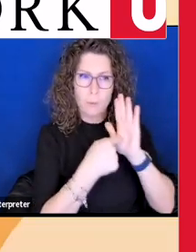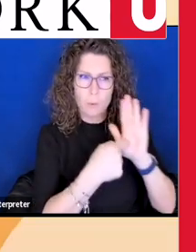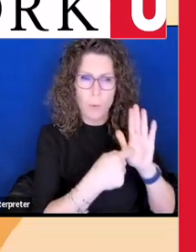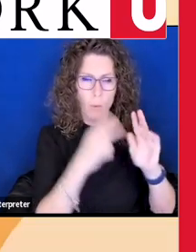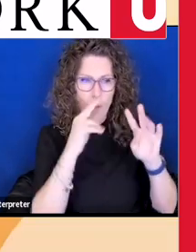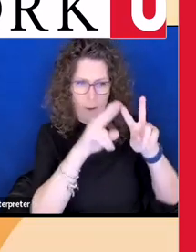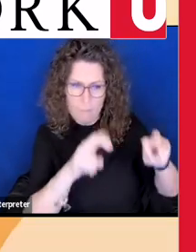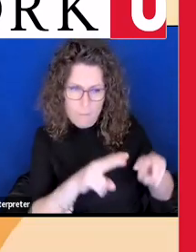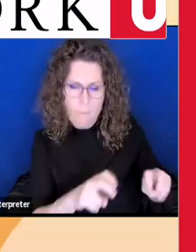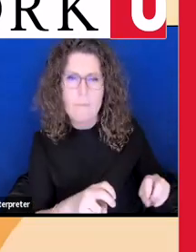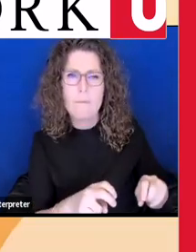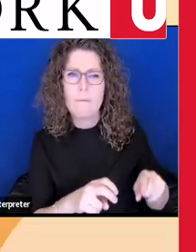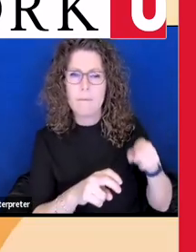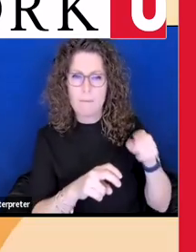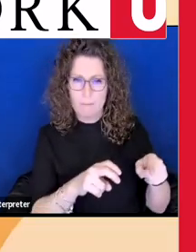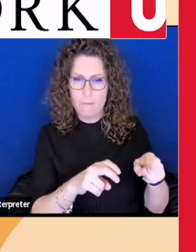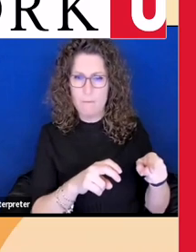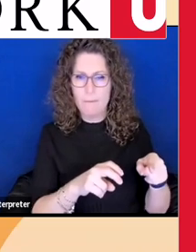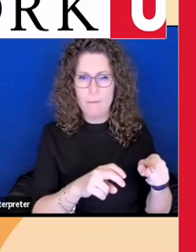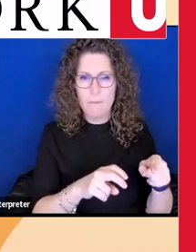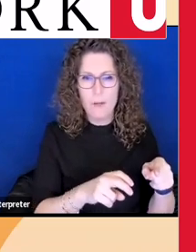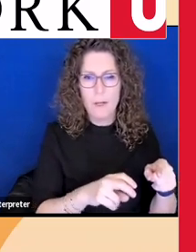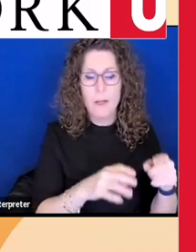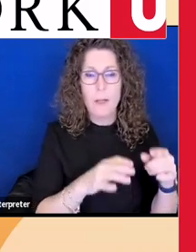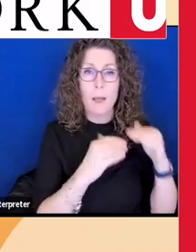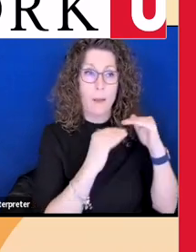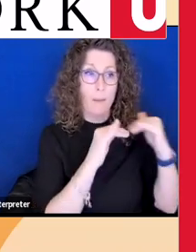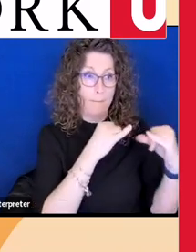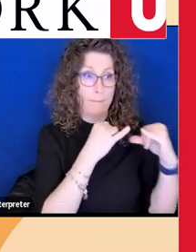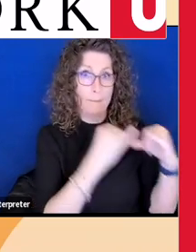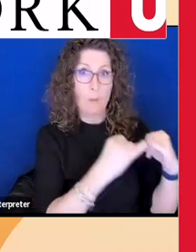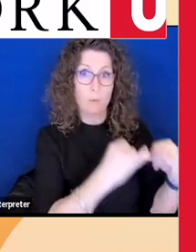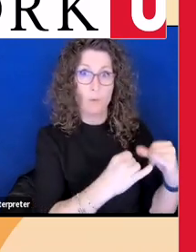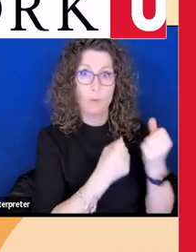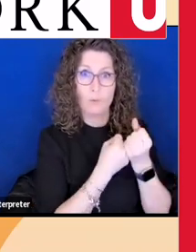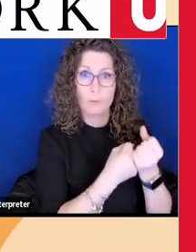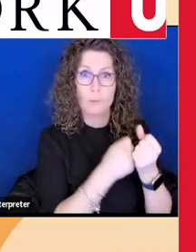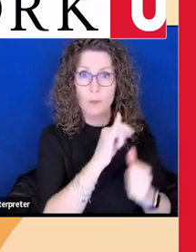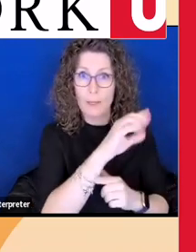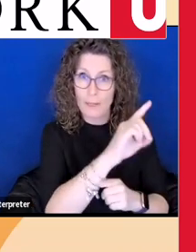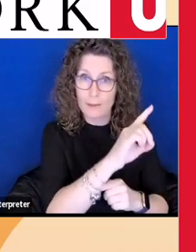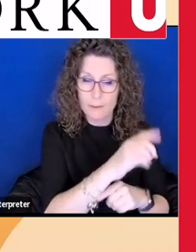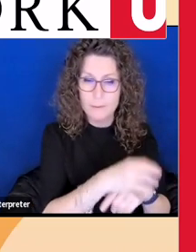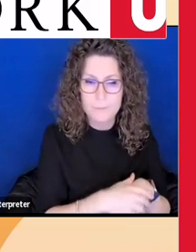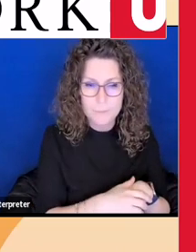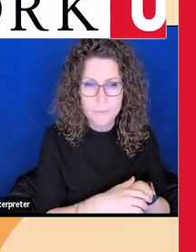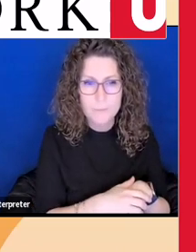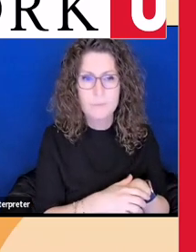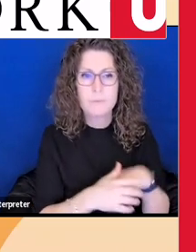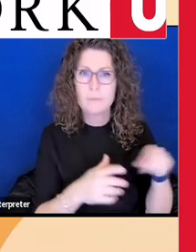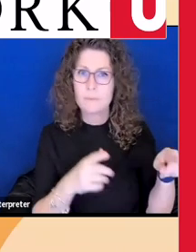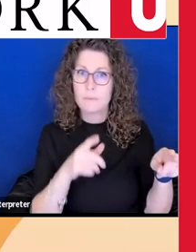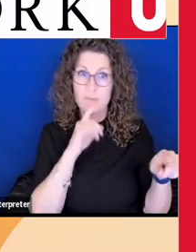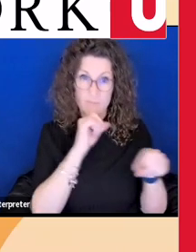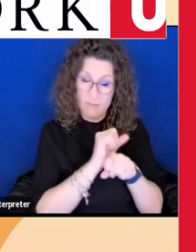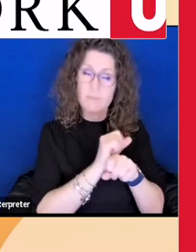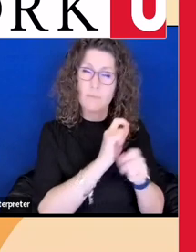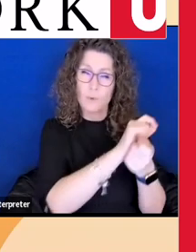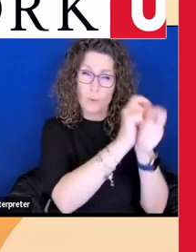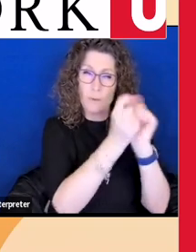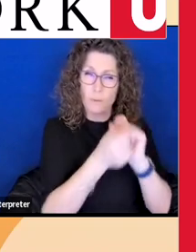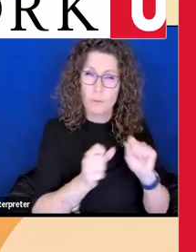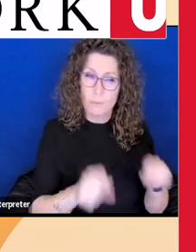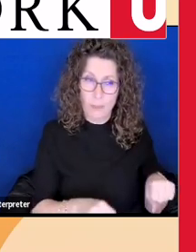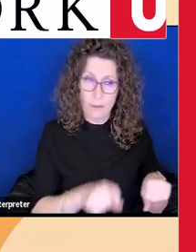are not premised on inequality and that begin to point to the possibility of a solidarity that is perhaps truly transformative. But for